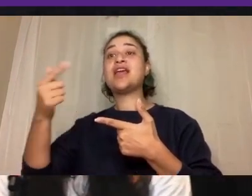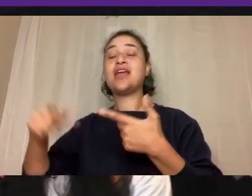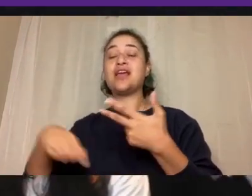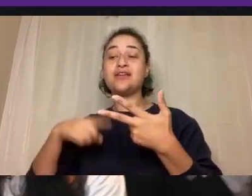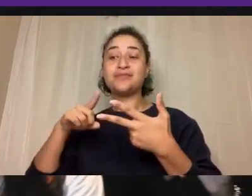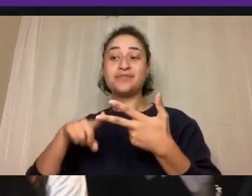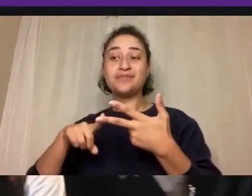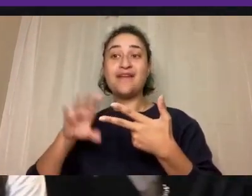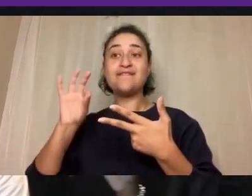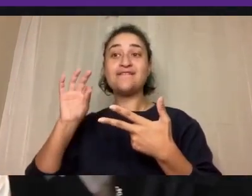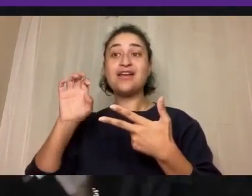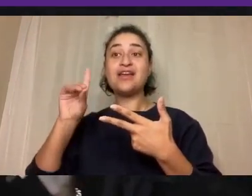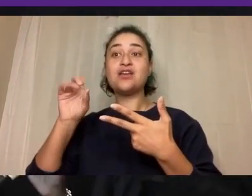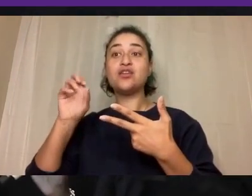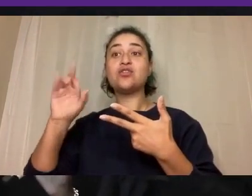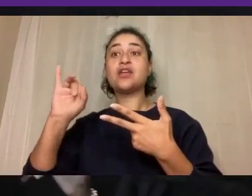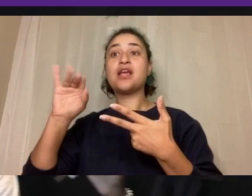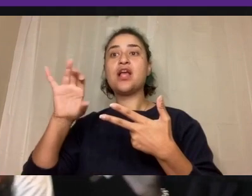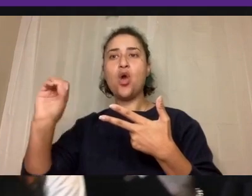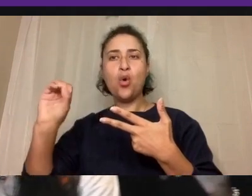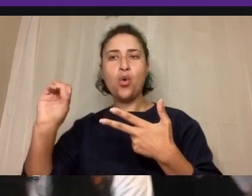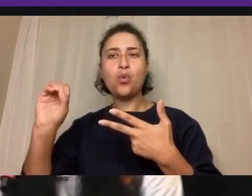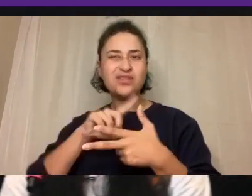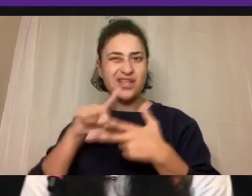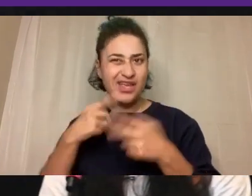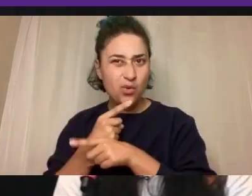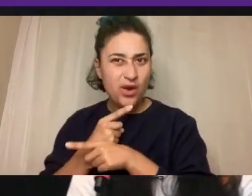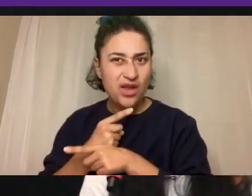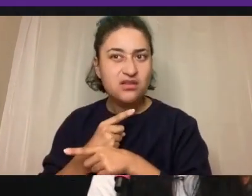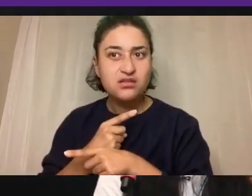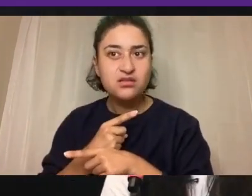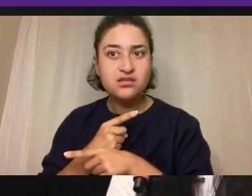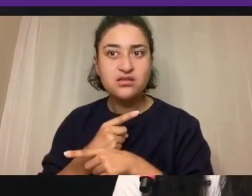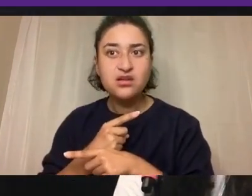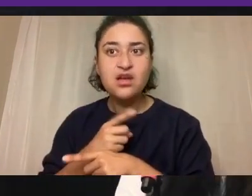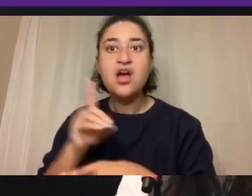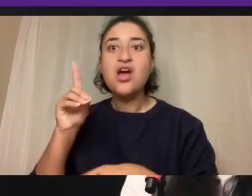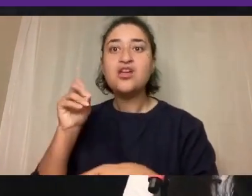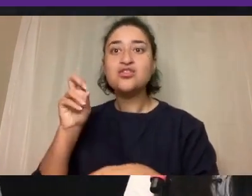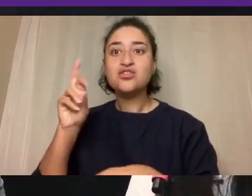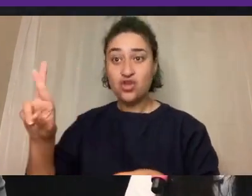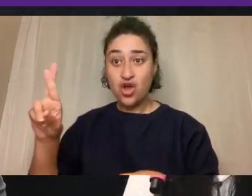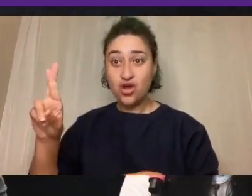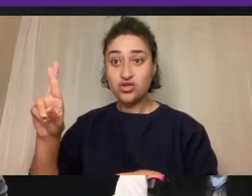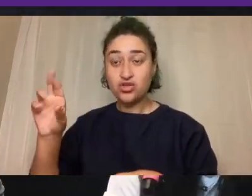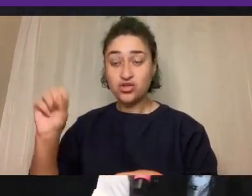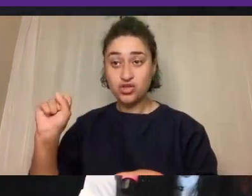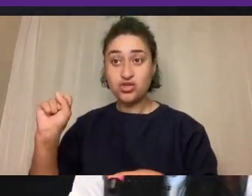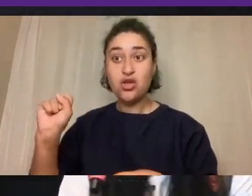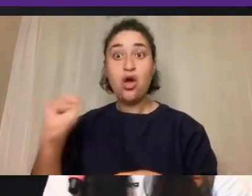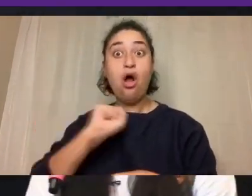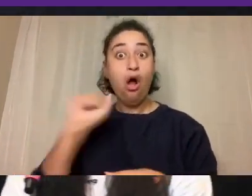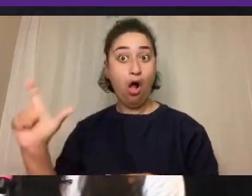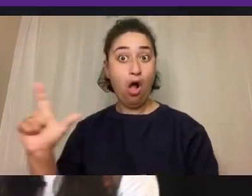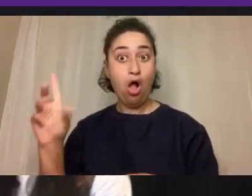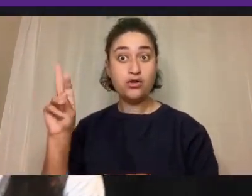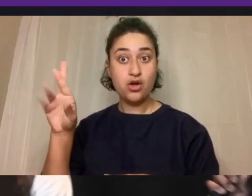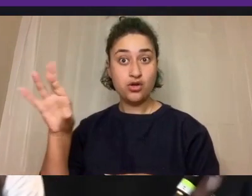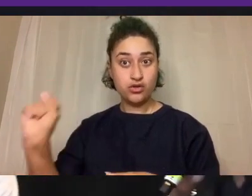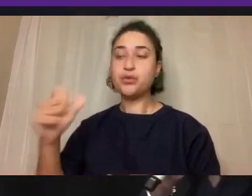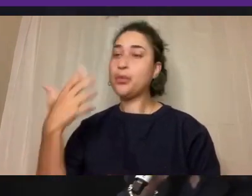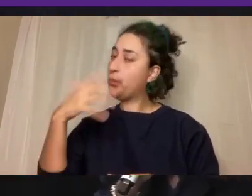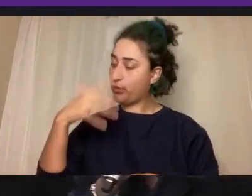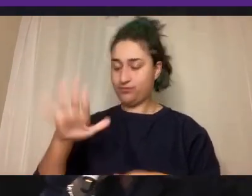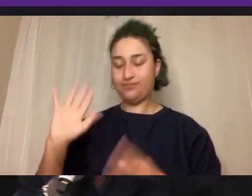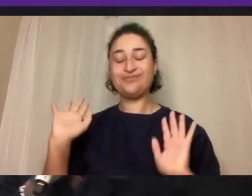get an order? Say it again? Doctors, doctors. All the doctors, right, here today. So welcome.